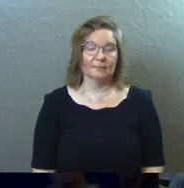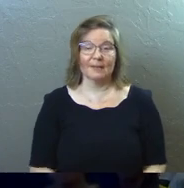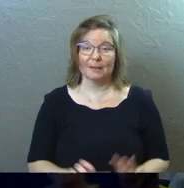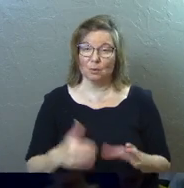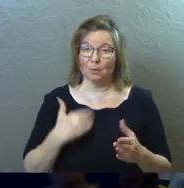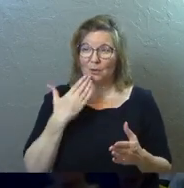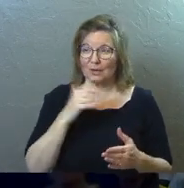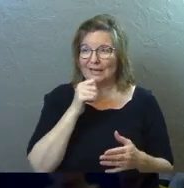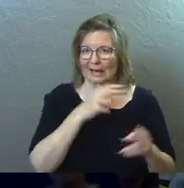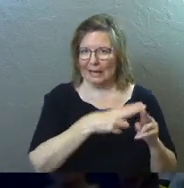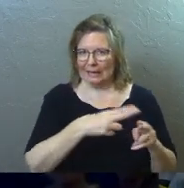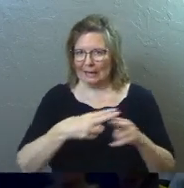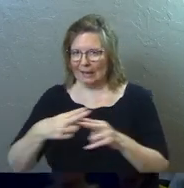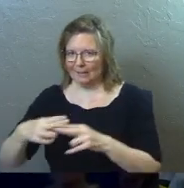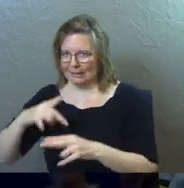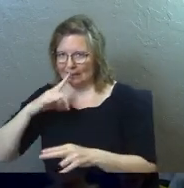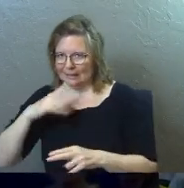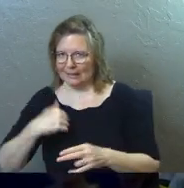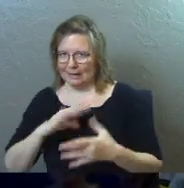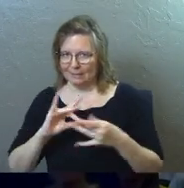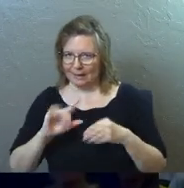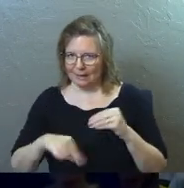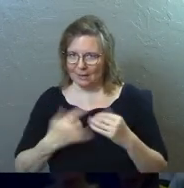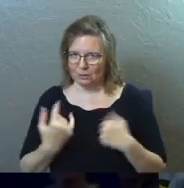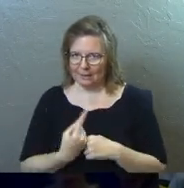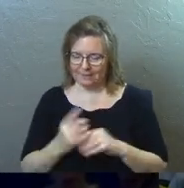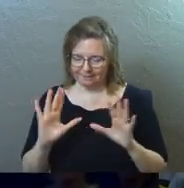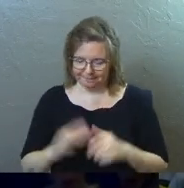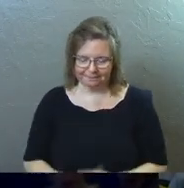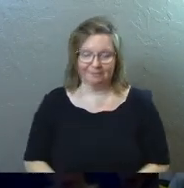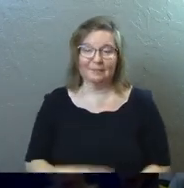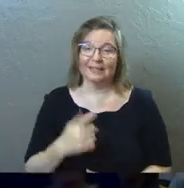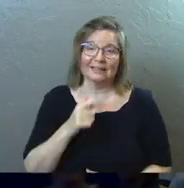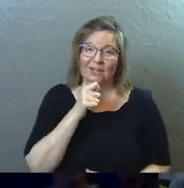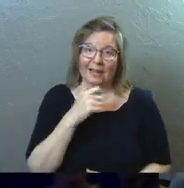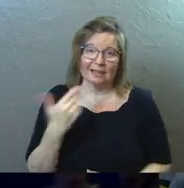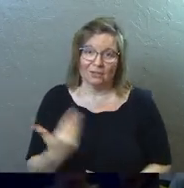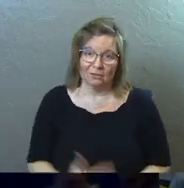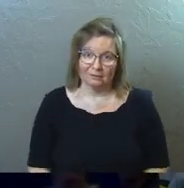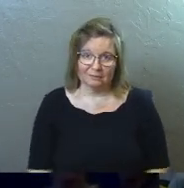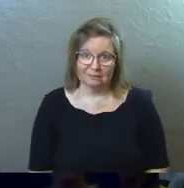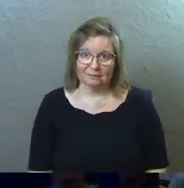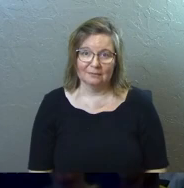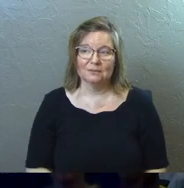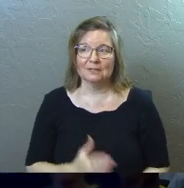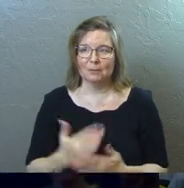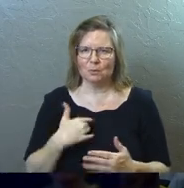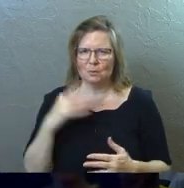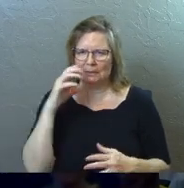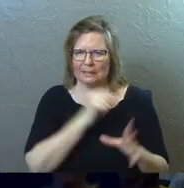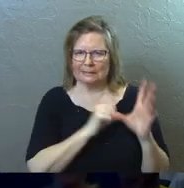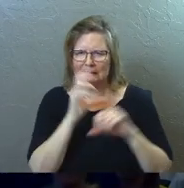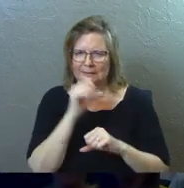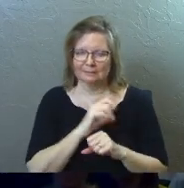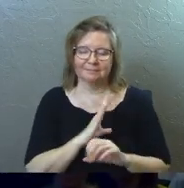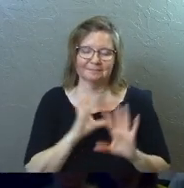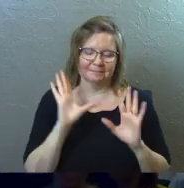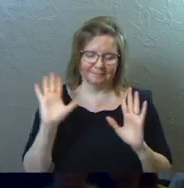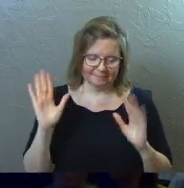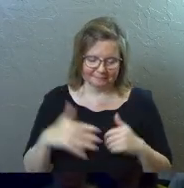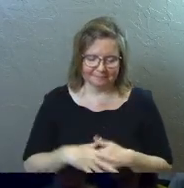I'm doing pretty good at not naming the kids that I'm speaking about today, because they're not here. So some of you are guessing, that's fine.